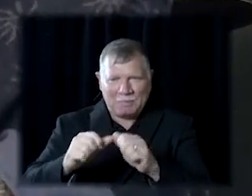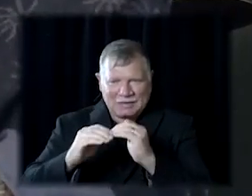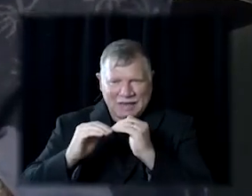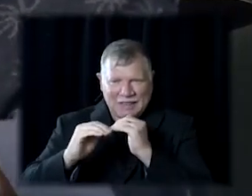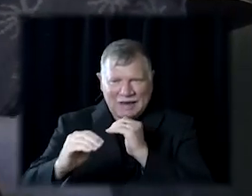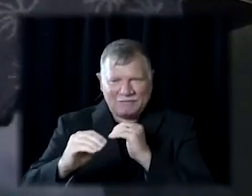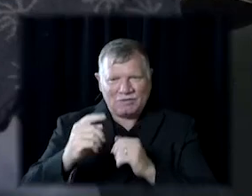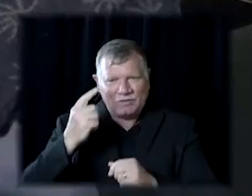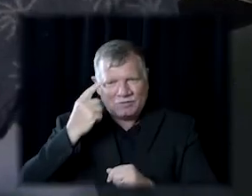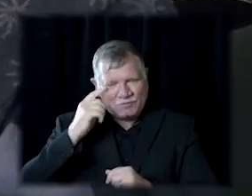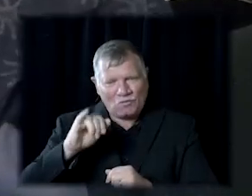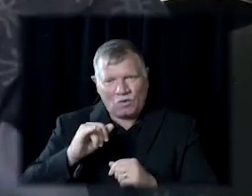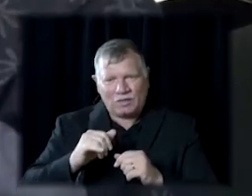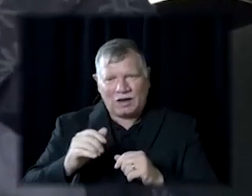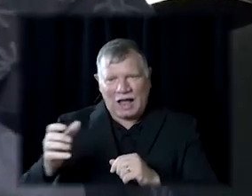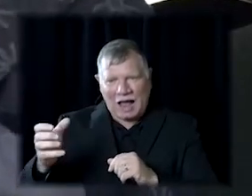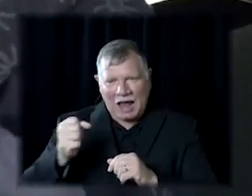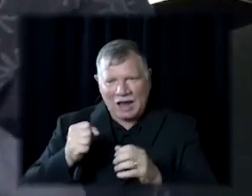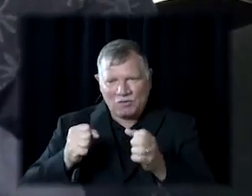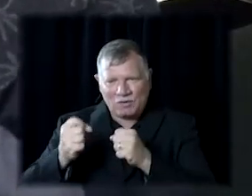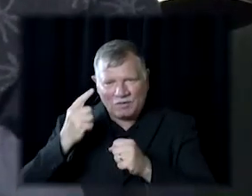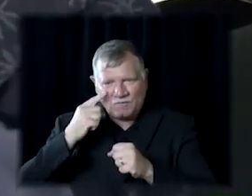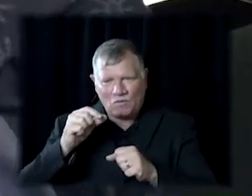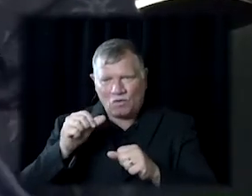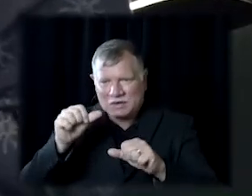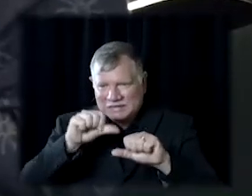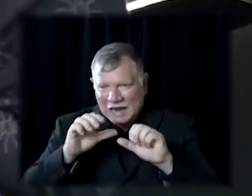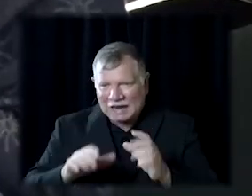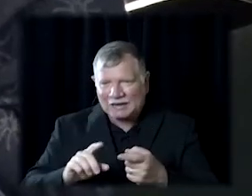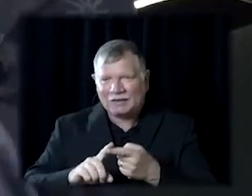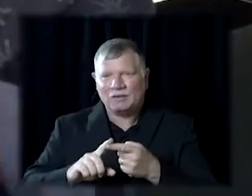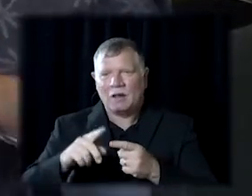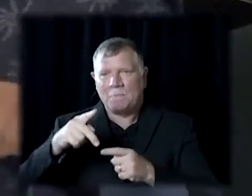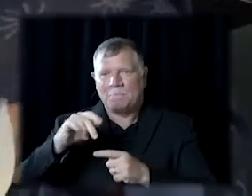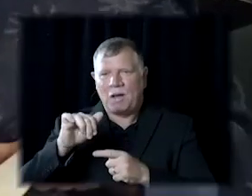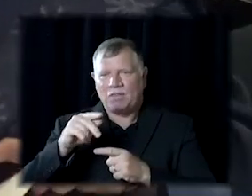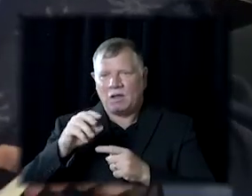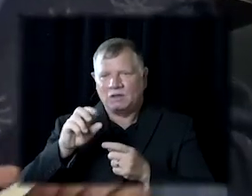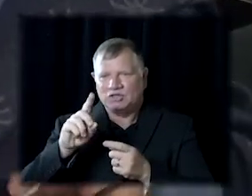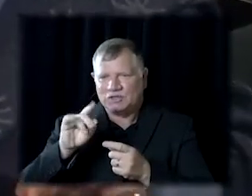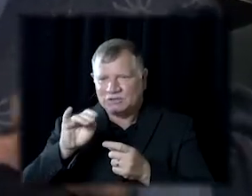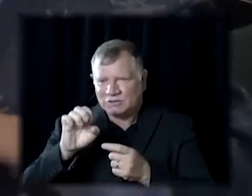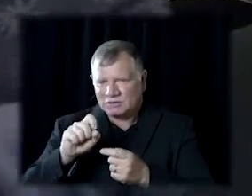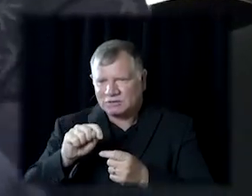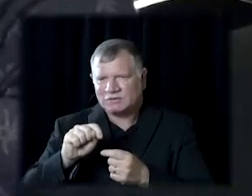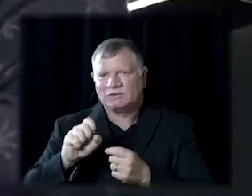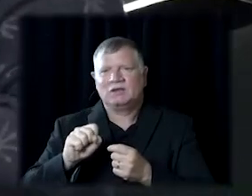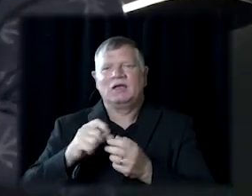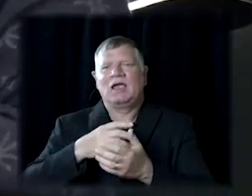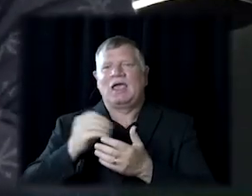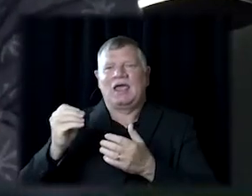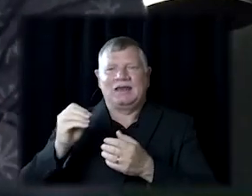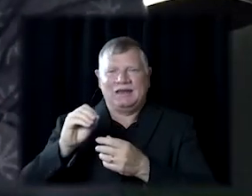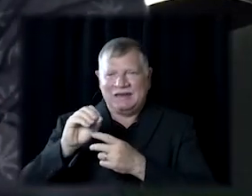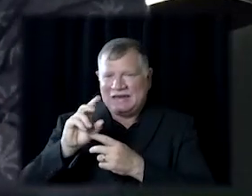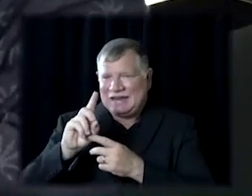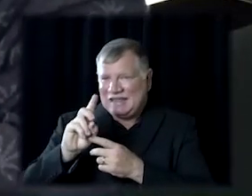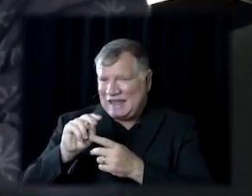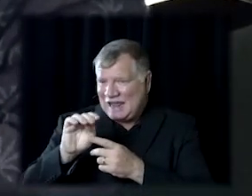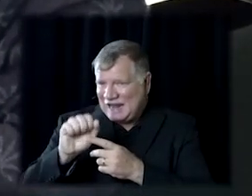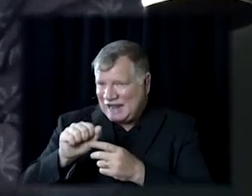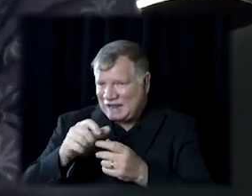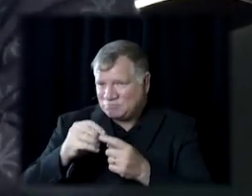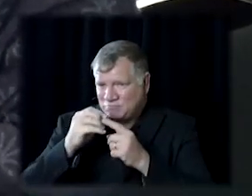level of the hiring that they need to do for scientists, pathologists, examiners, and DNA specialists. And in addition